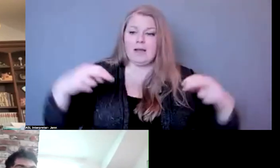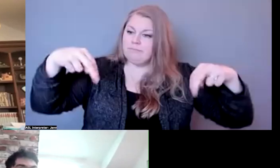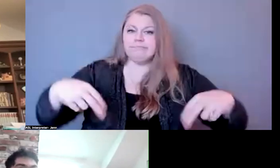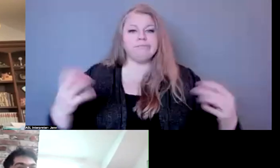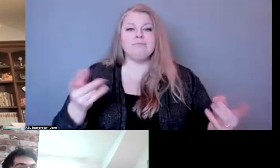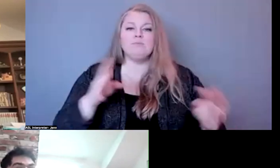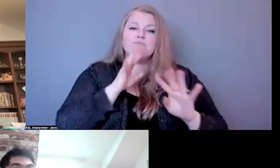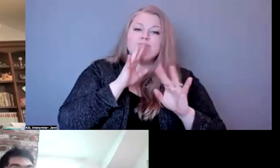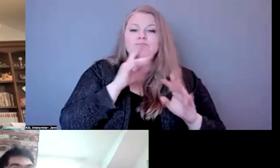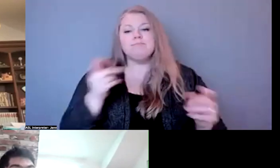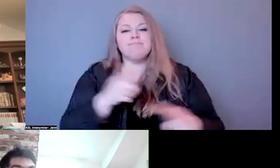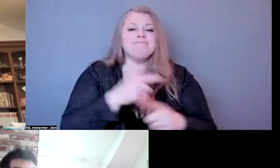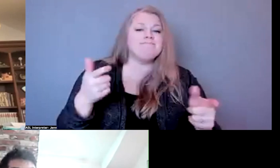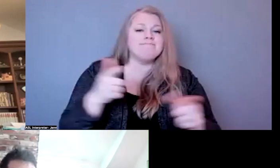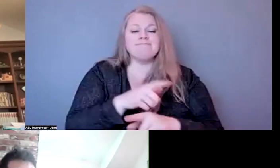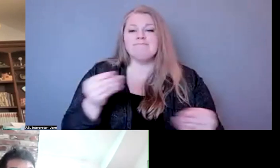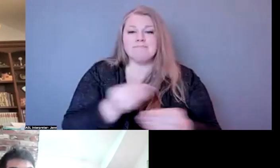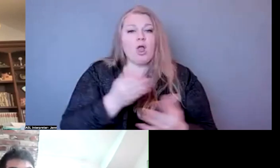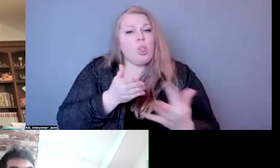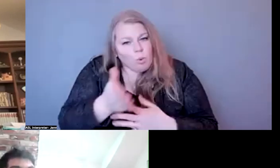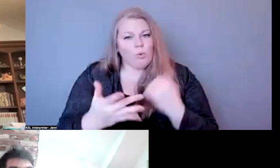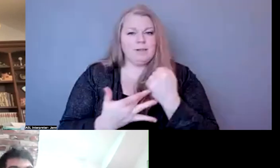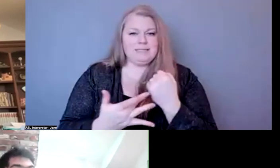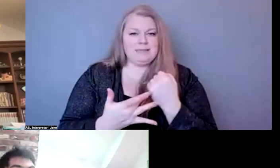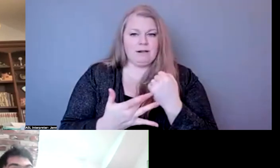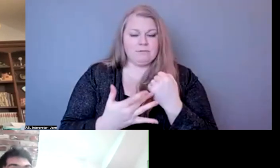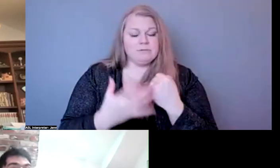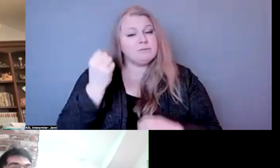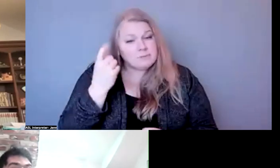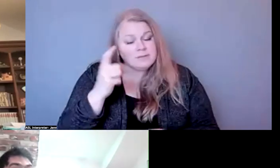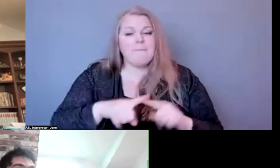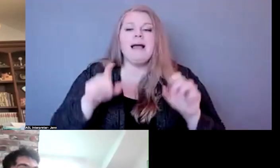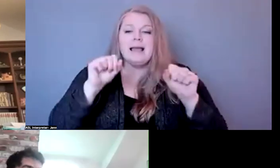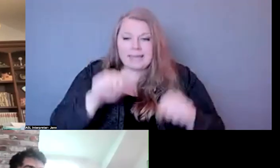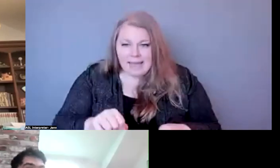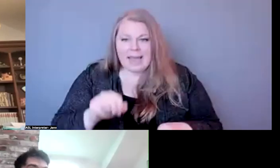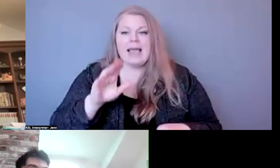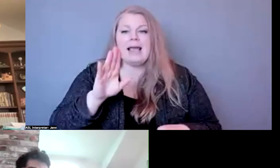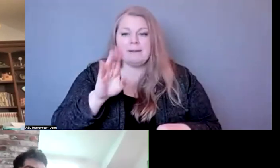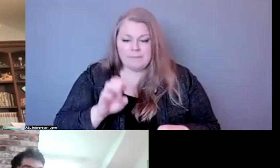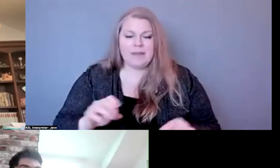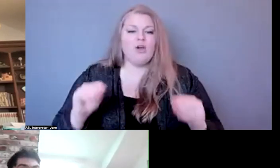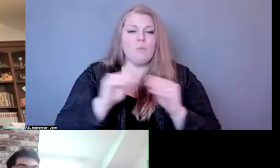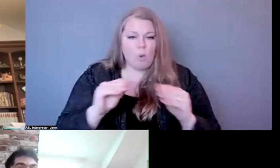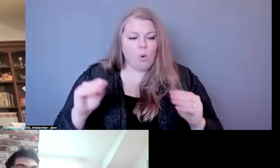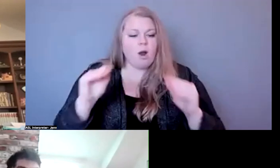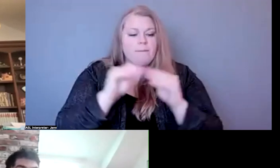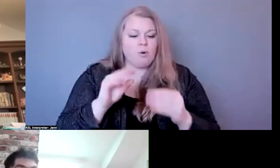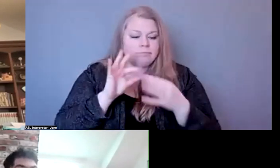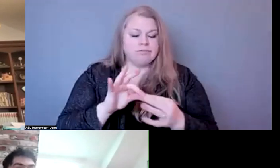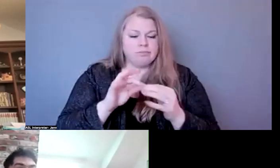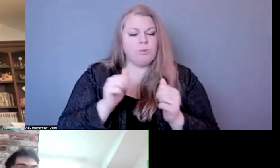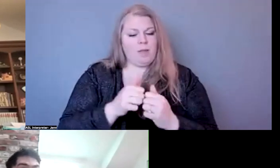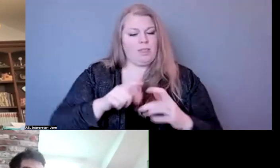conversation that is mediated through technology, but is able to be more and more reflective of the